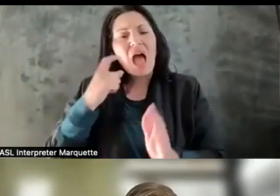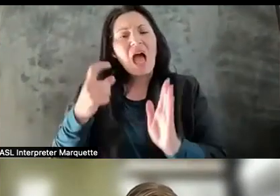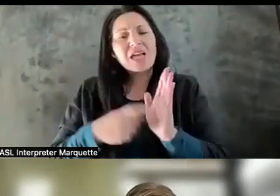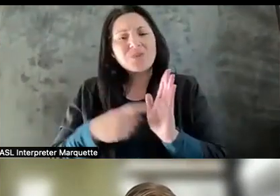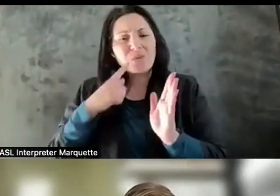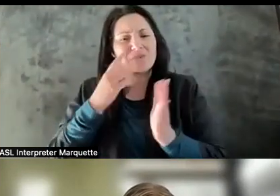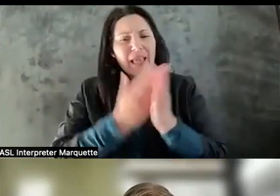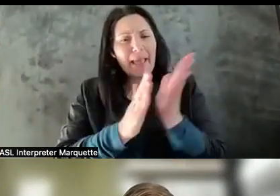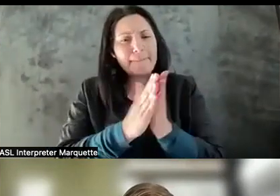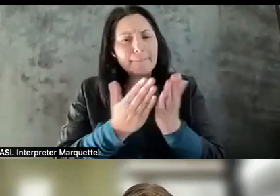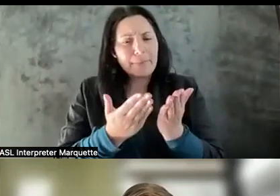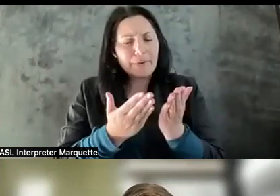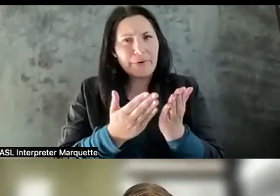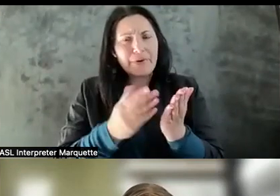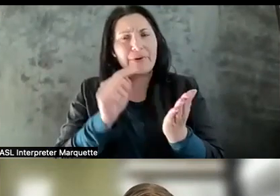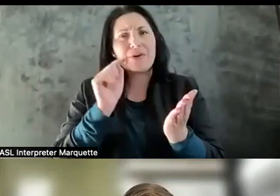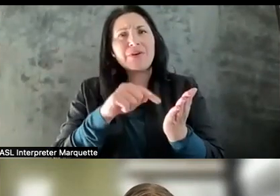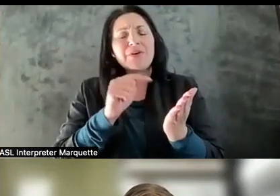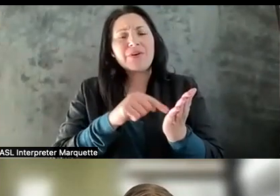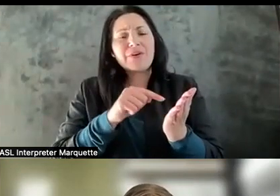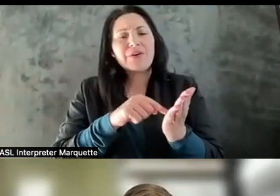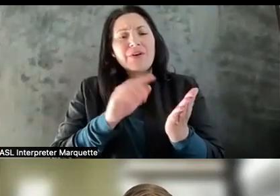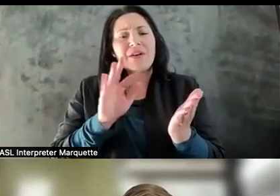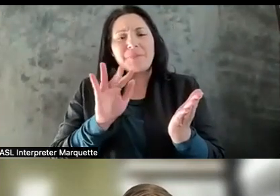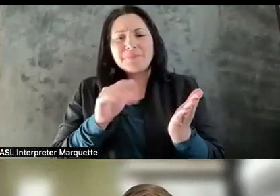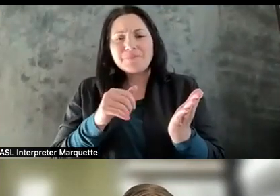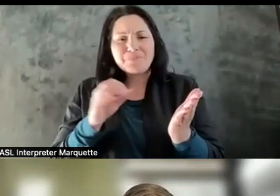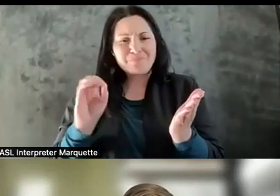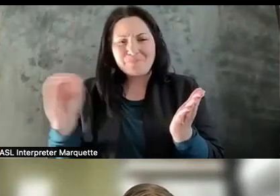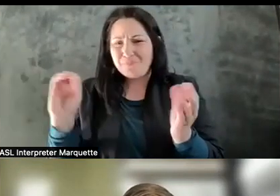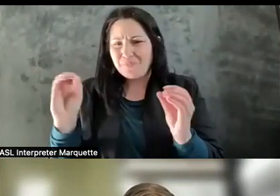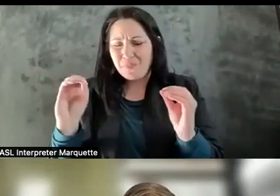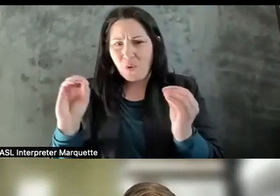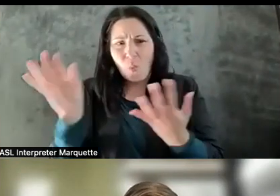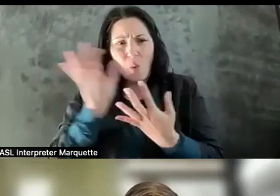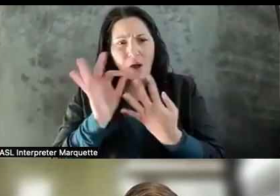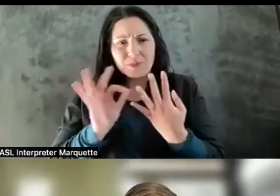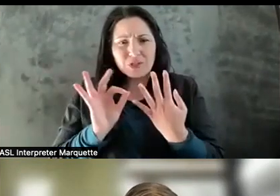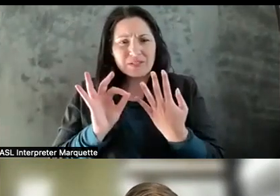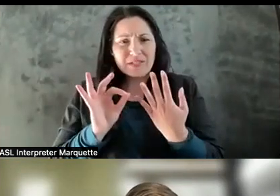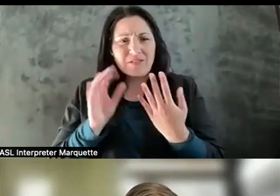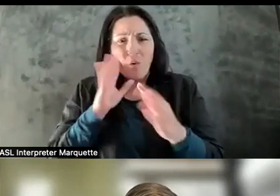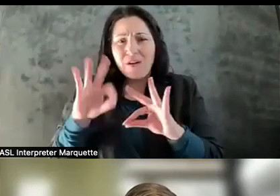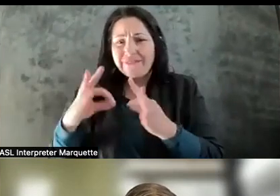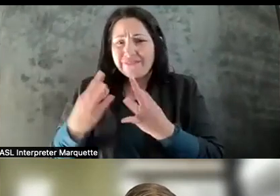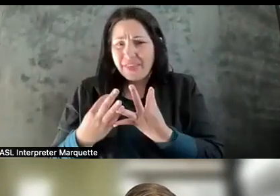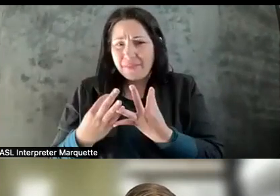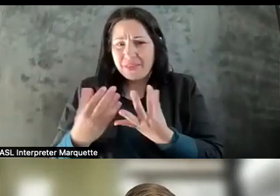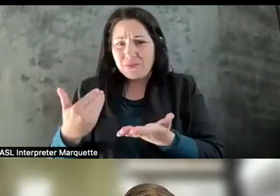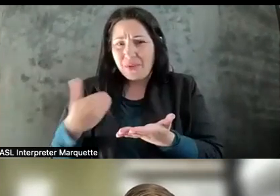in the handbook that there's really no option for families who